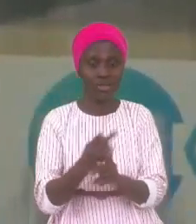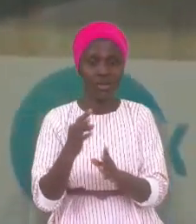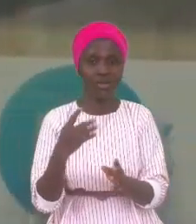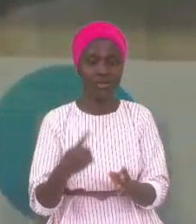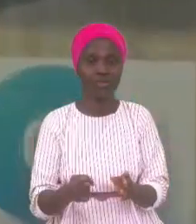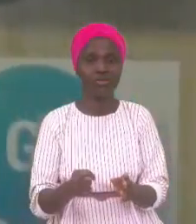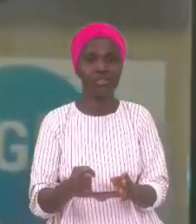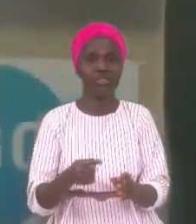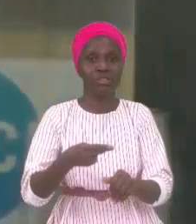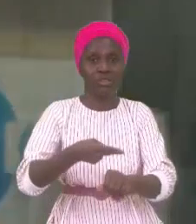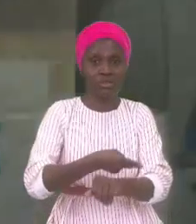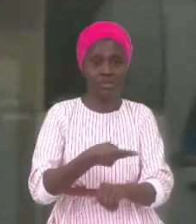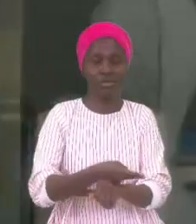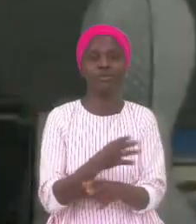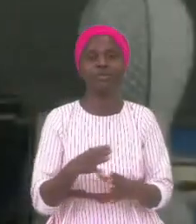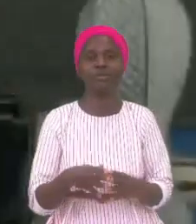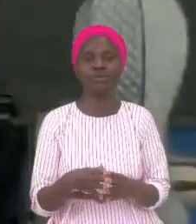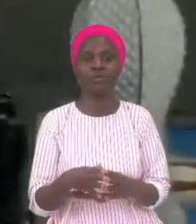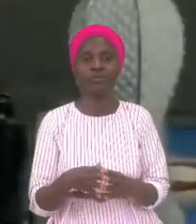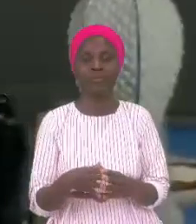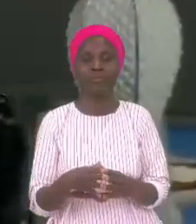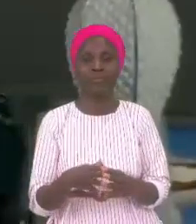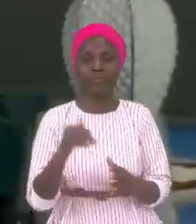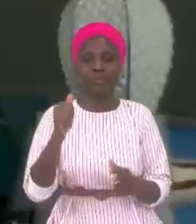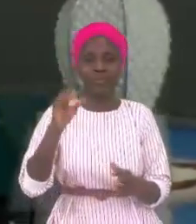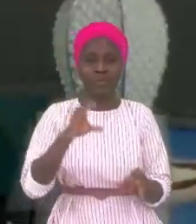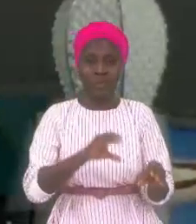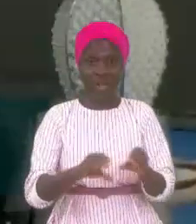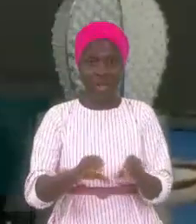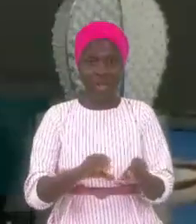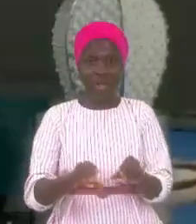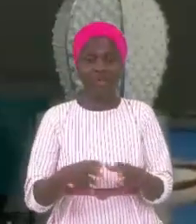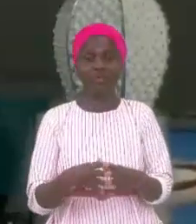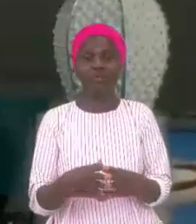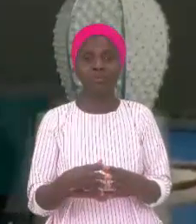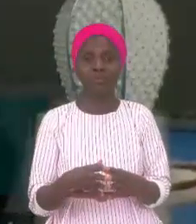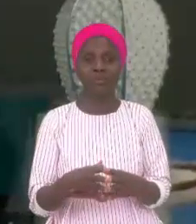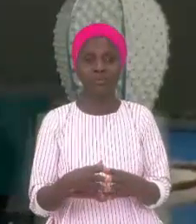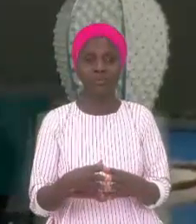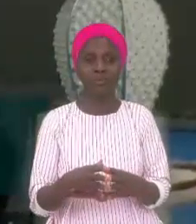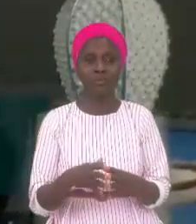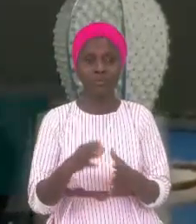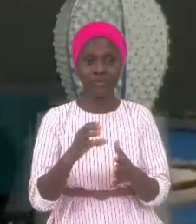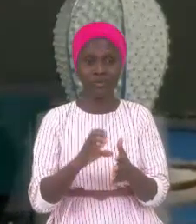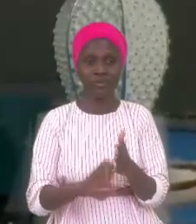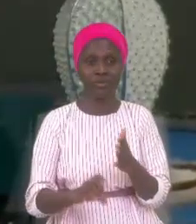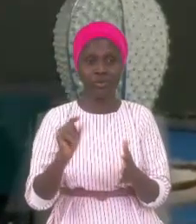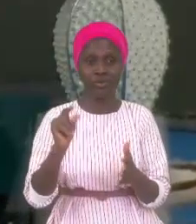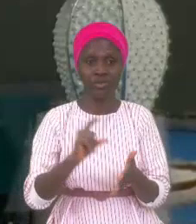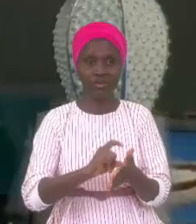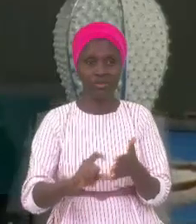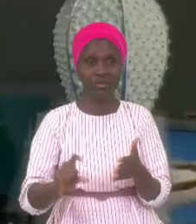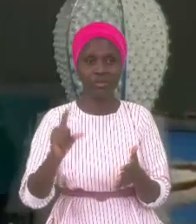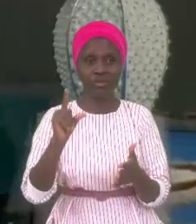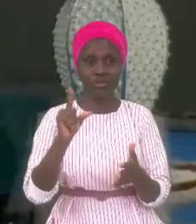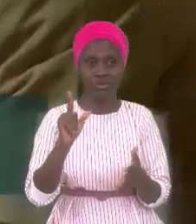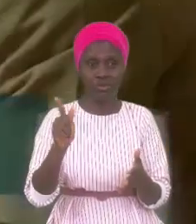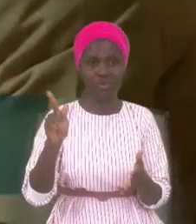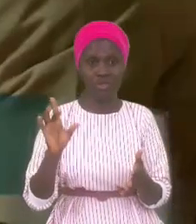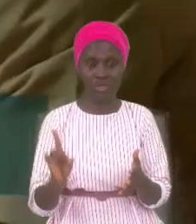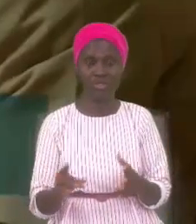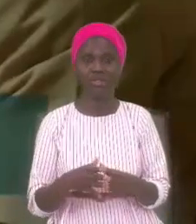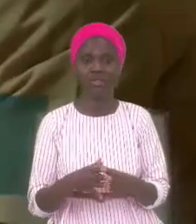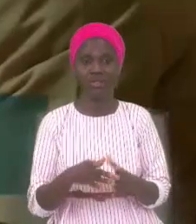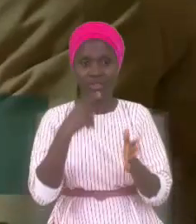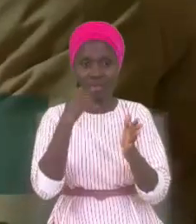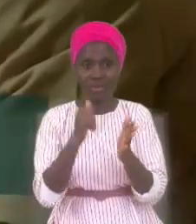Acts chapter 20. I'm reading from verse 28. It's talking about the church, and it's very clear here, very pointed here. It says,